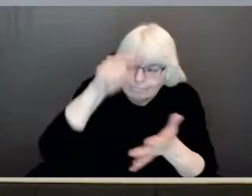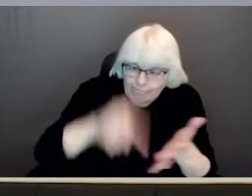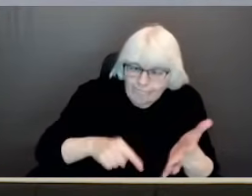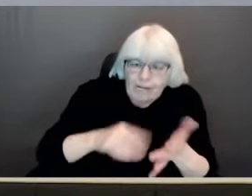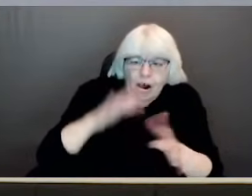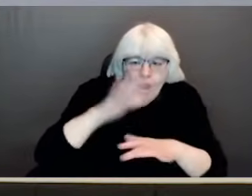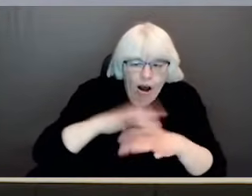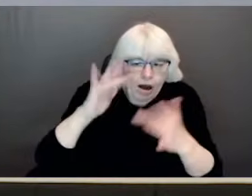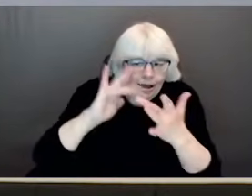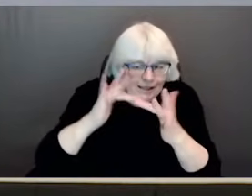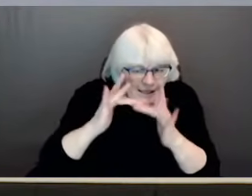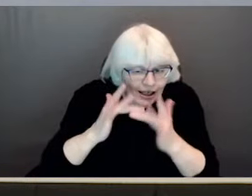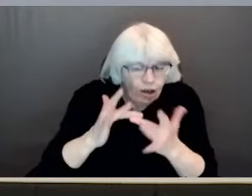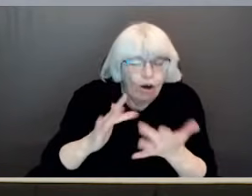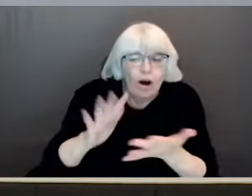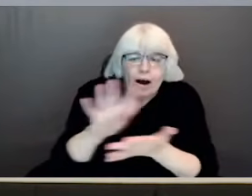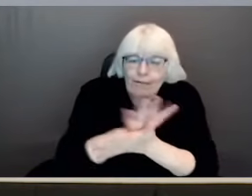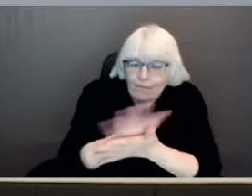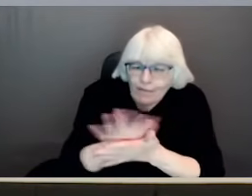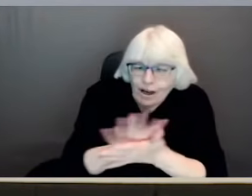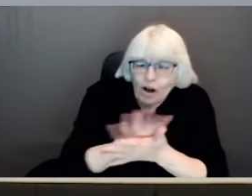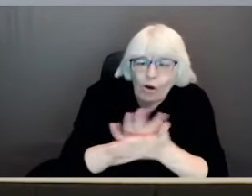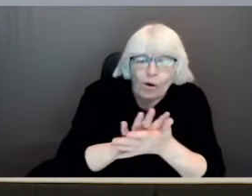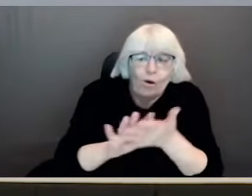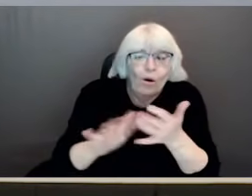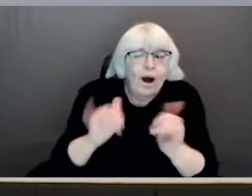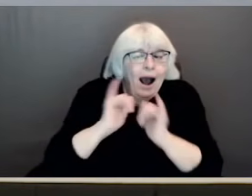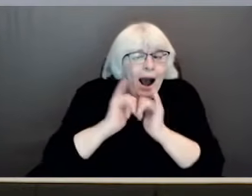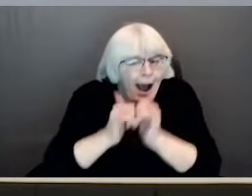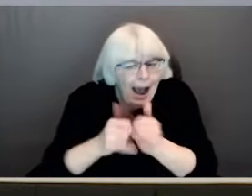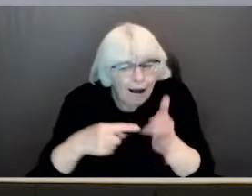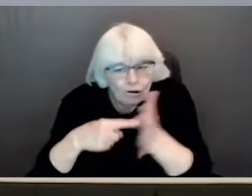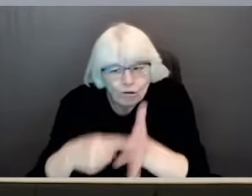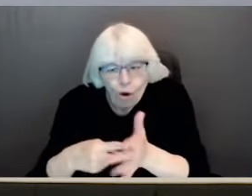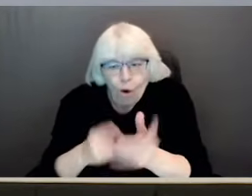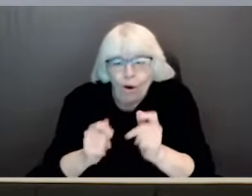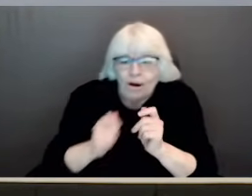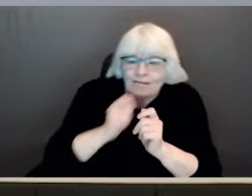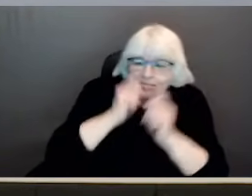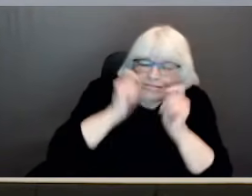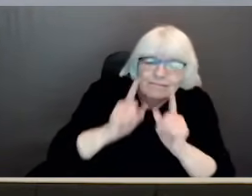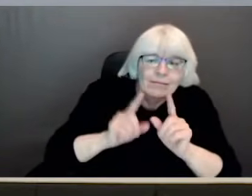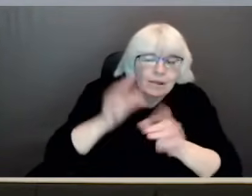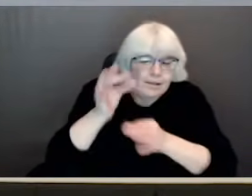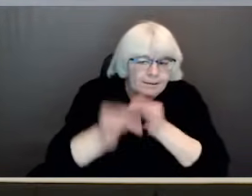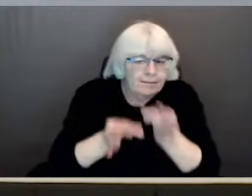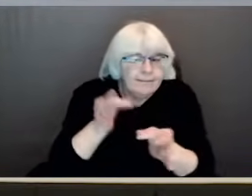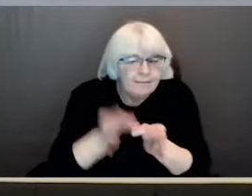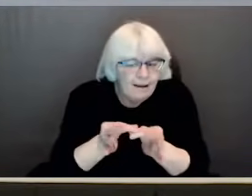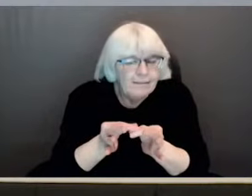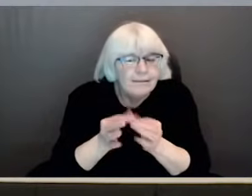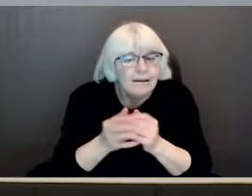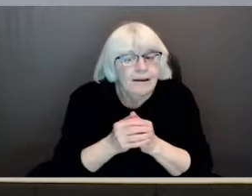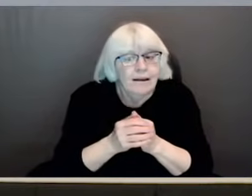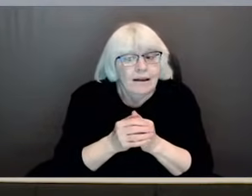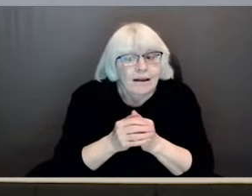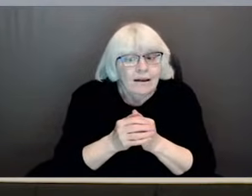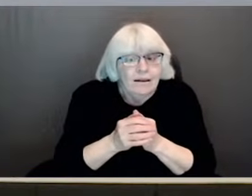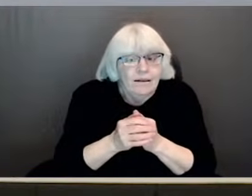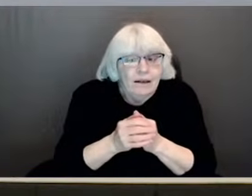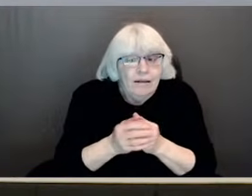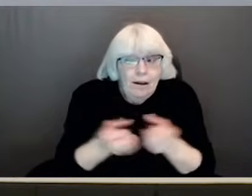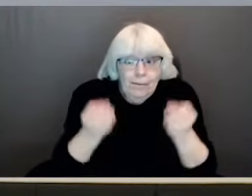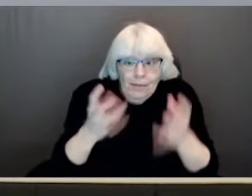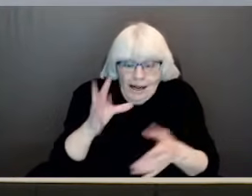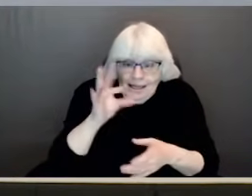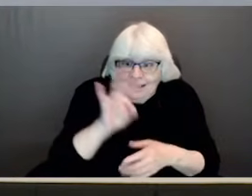Travel-related cases of COVID-19 continue to represent the majority of cases in PEI, with over 77% of all cases to date where